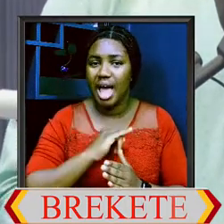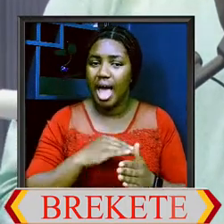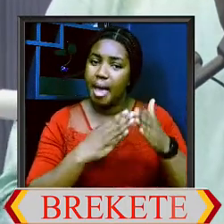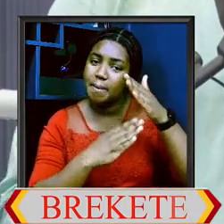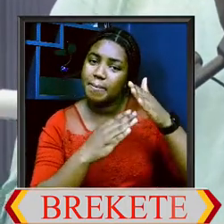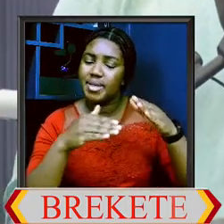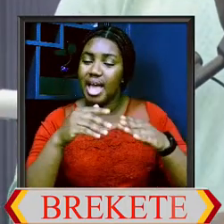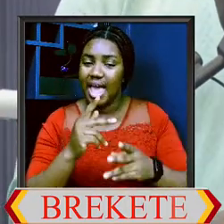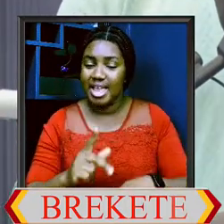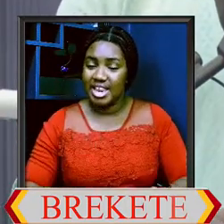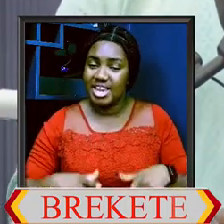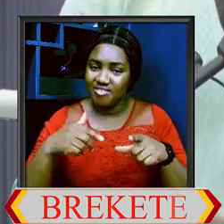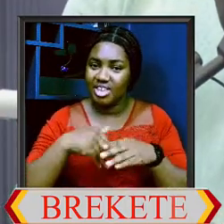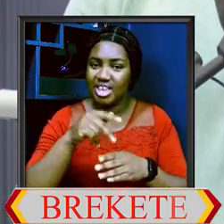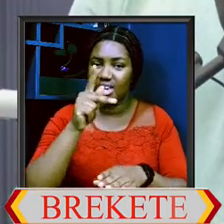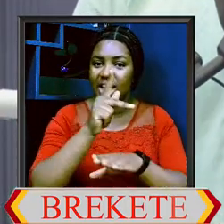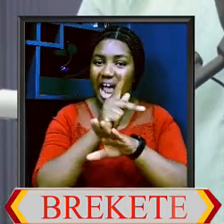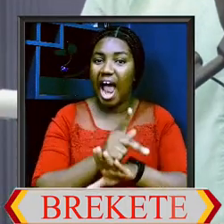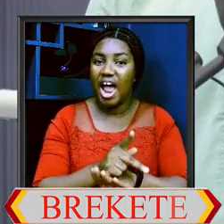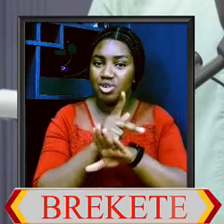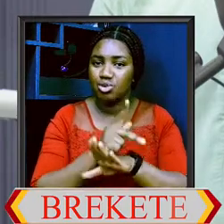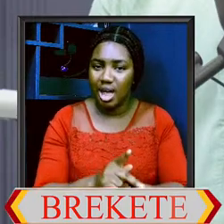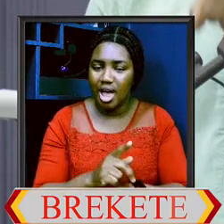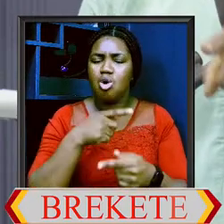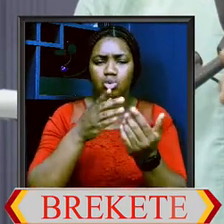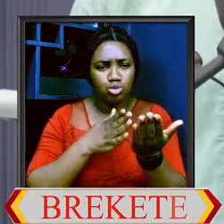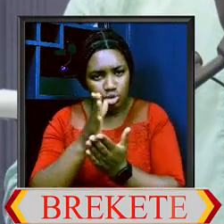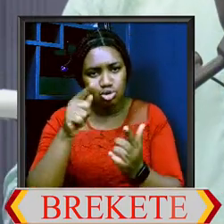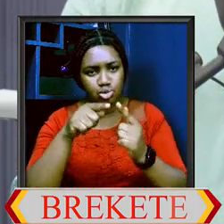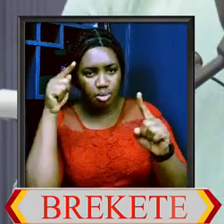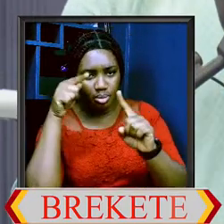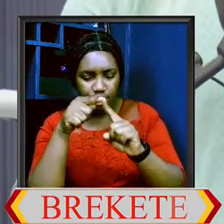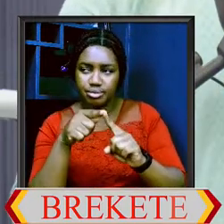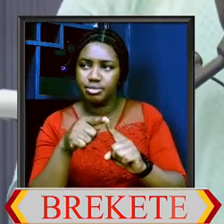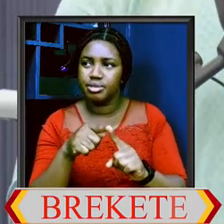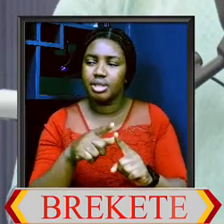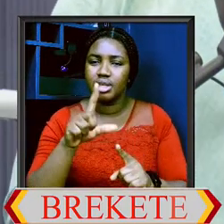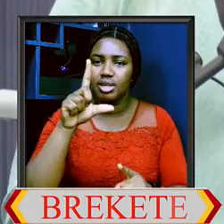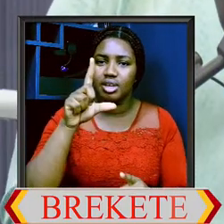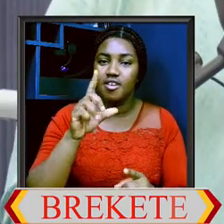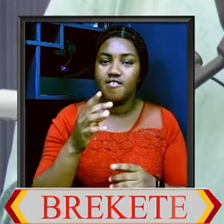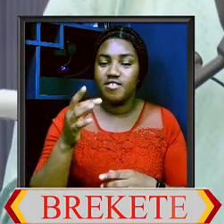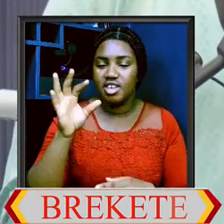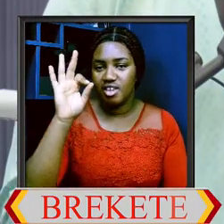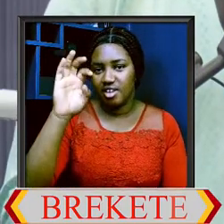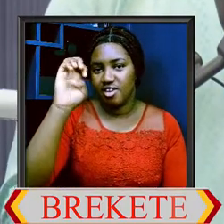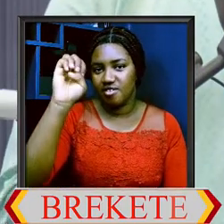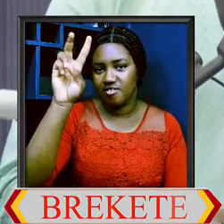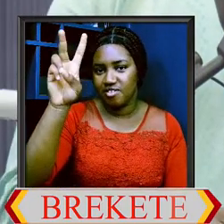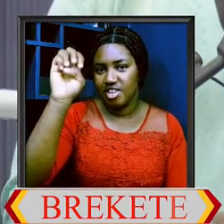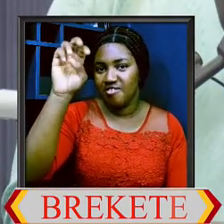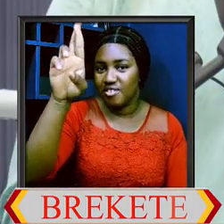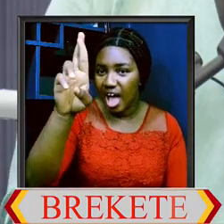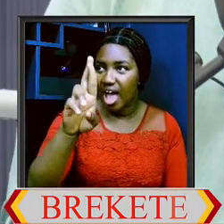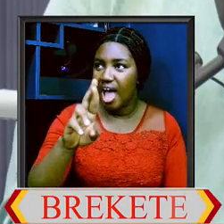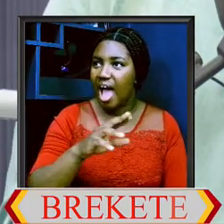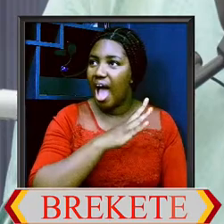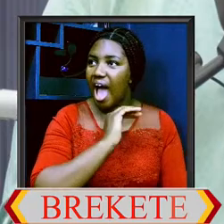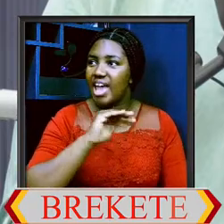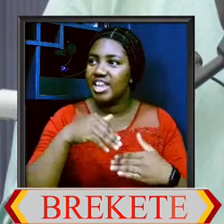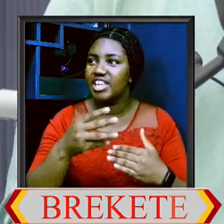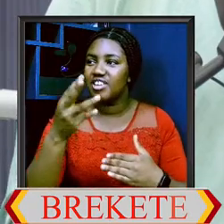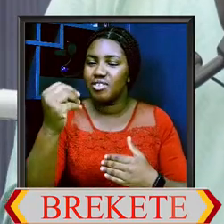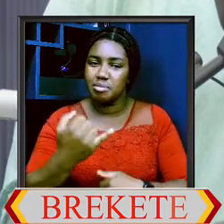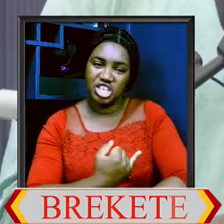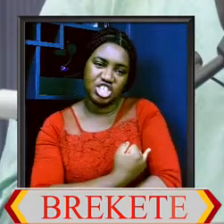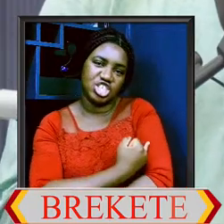kaduna so and just go straight waiting fever sir fever yes sir now they give in they